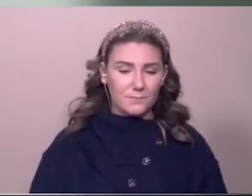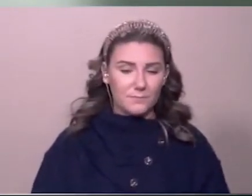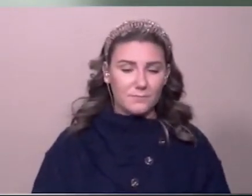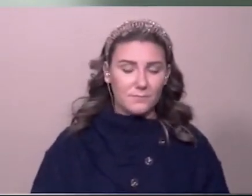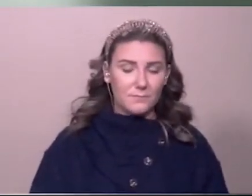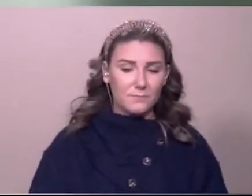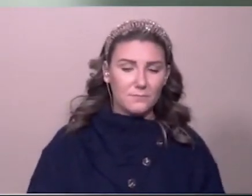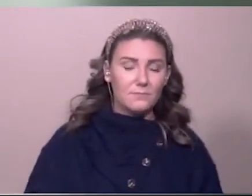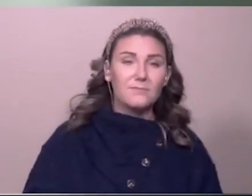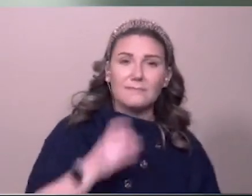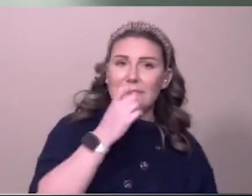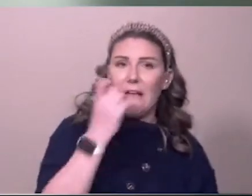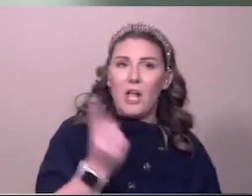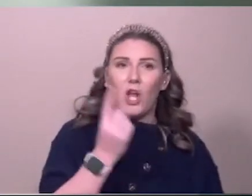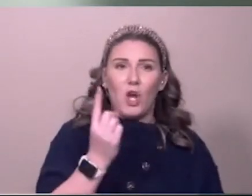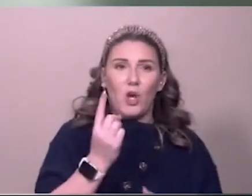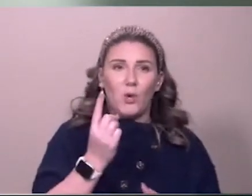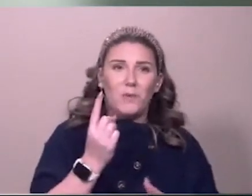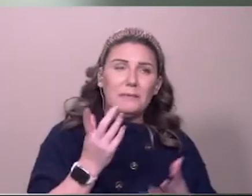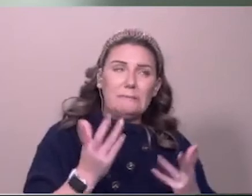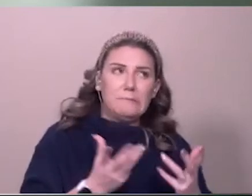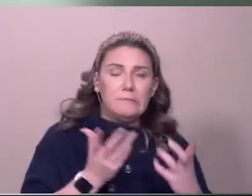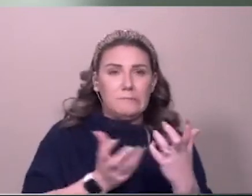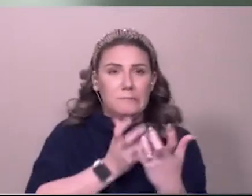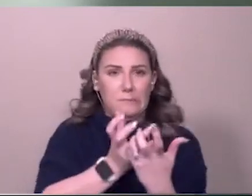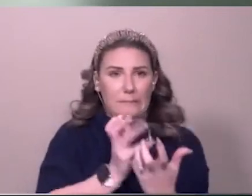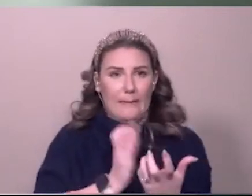they don't always match up with what our